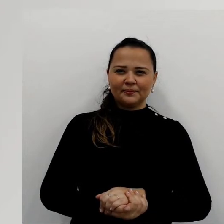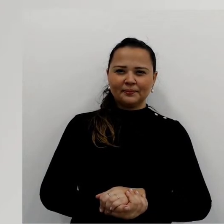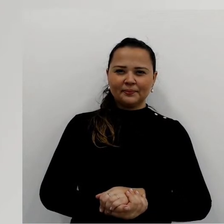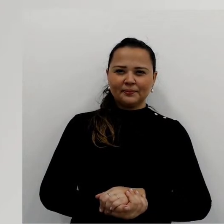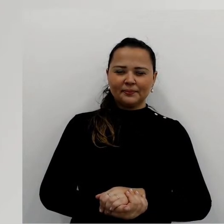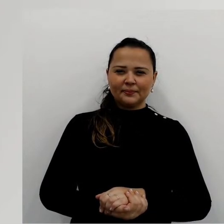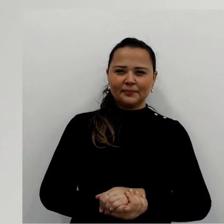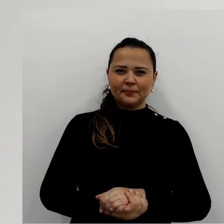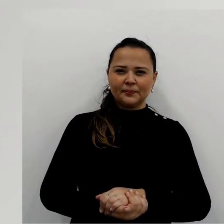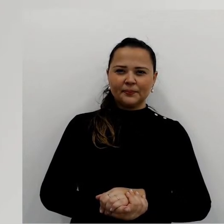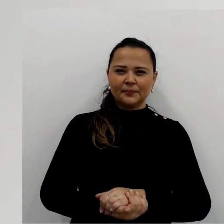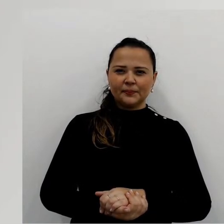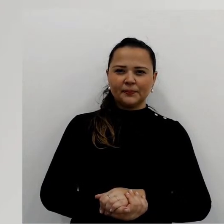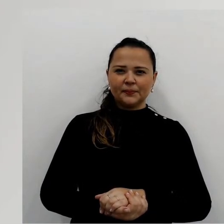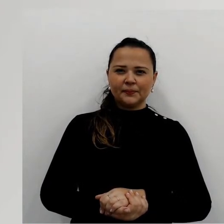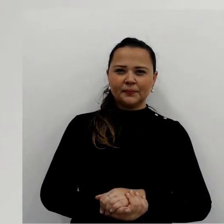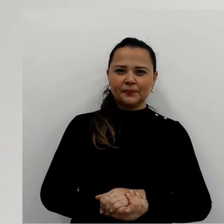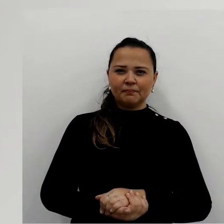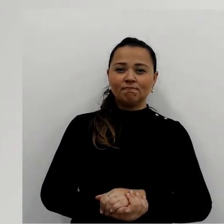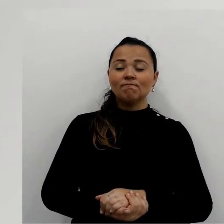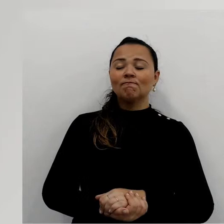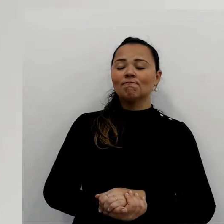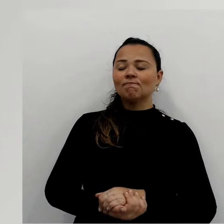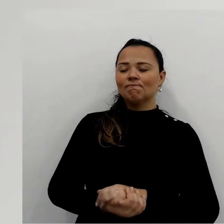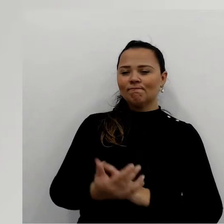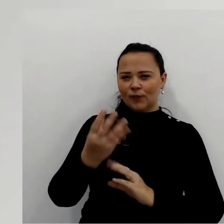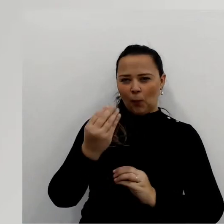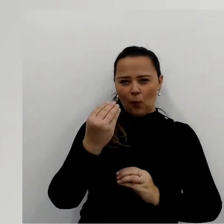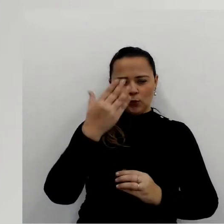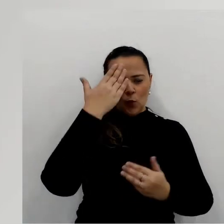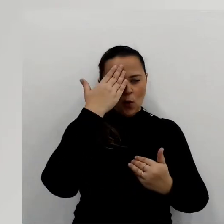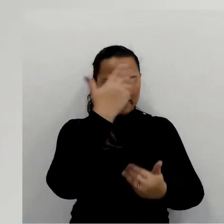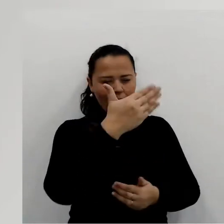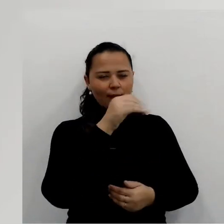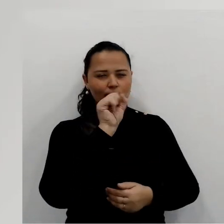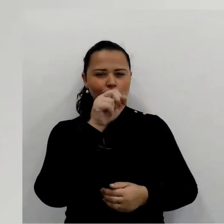Thank you very much, Mr. Zwang. It's a pleasure.